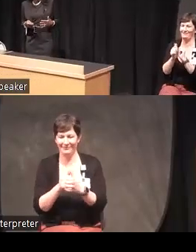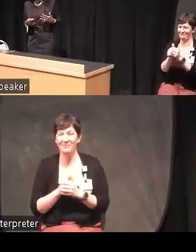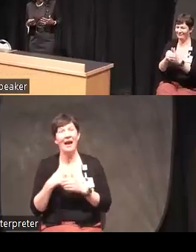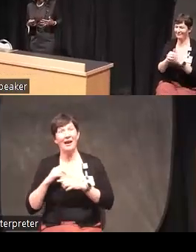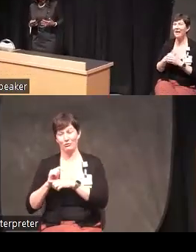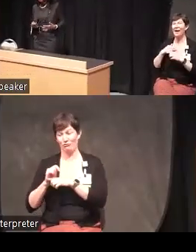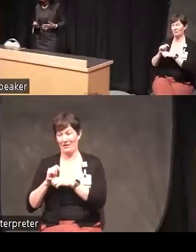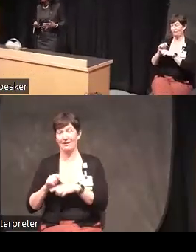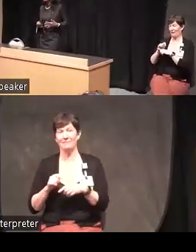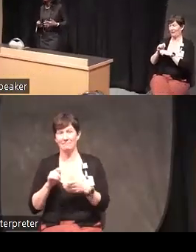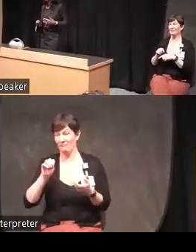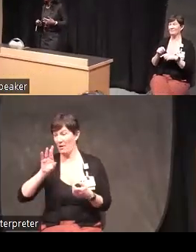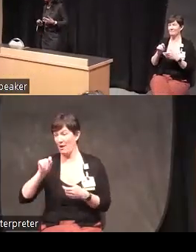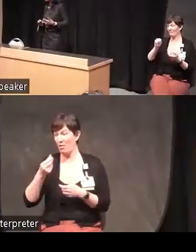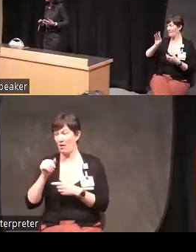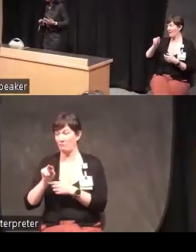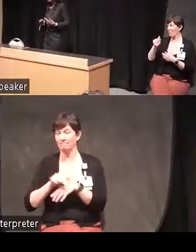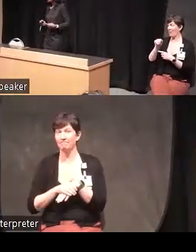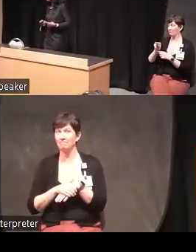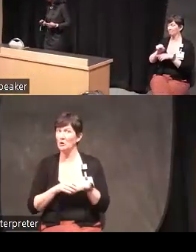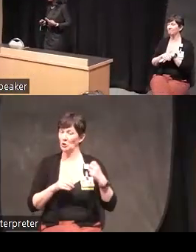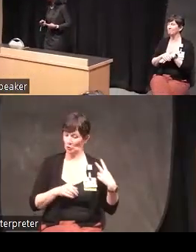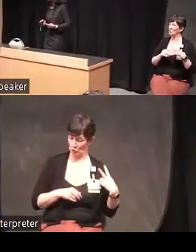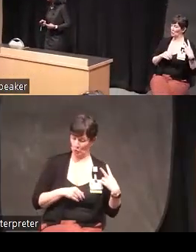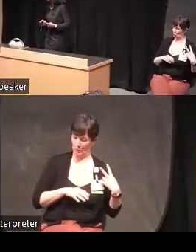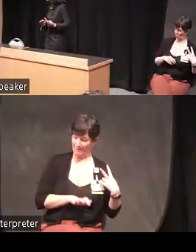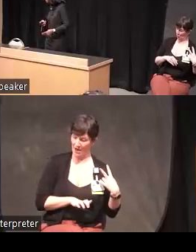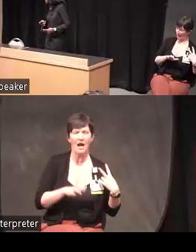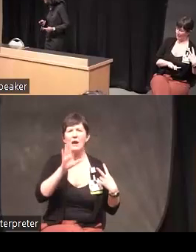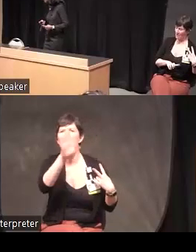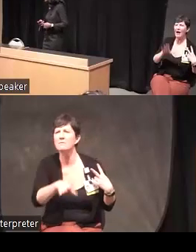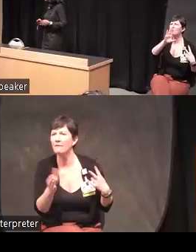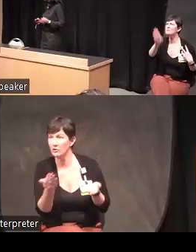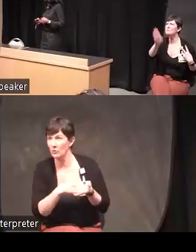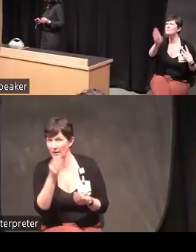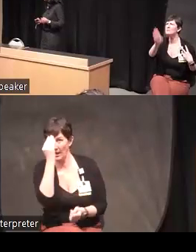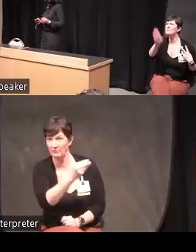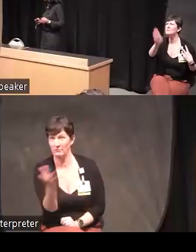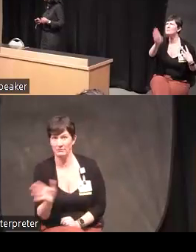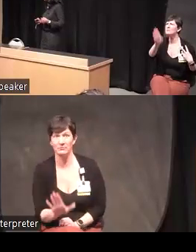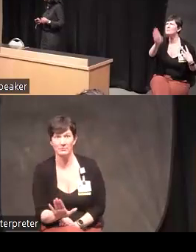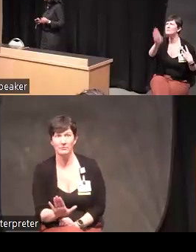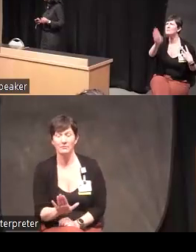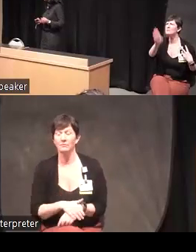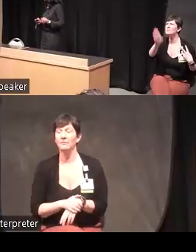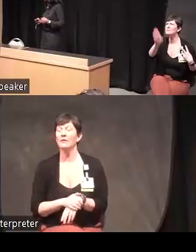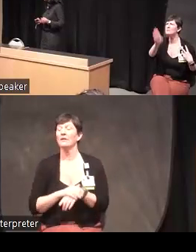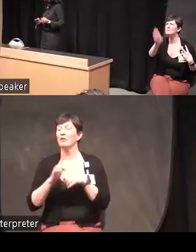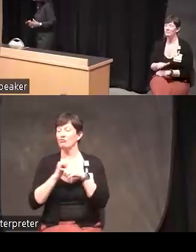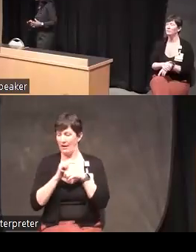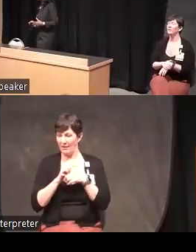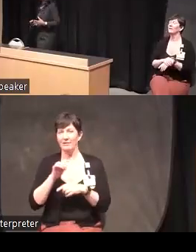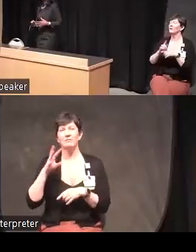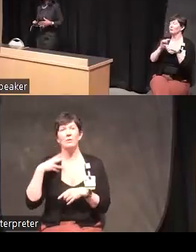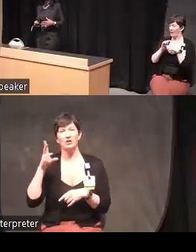for a marathon. I've only done 2. I will never do another in my life. I was training for a marathon